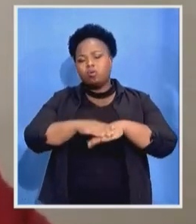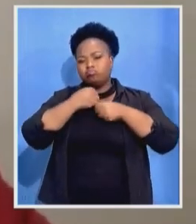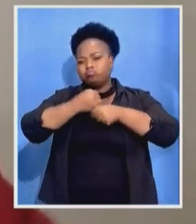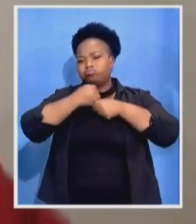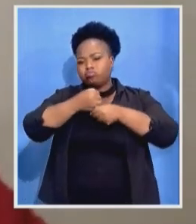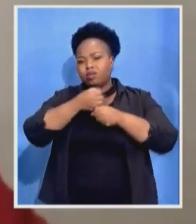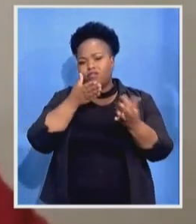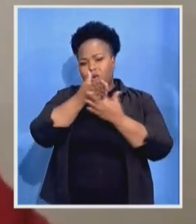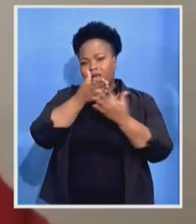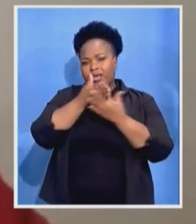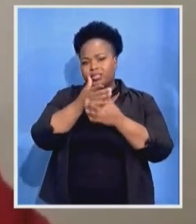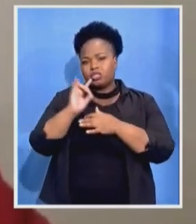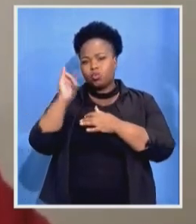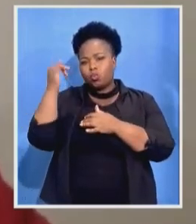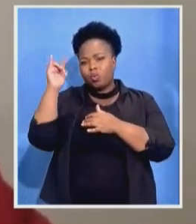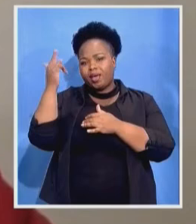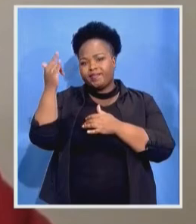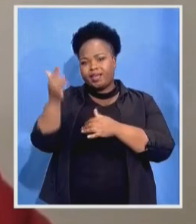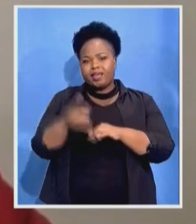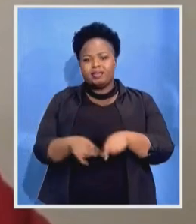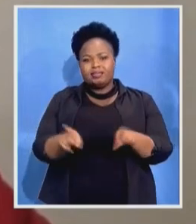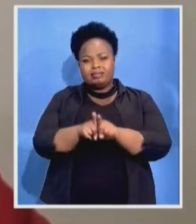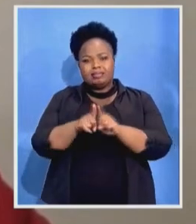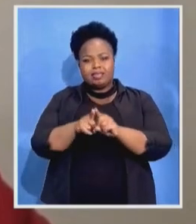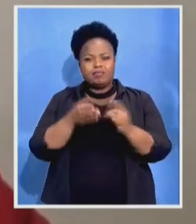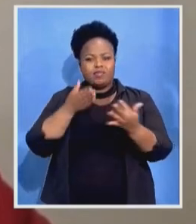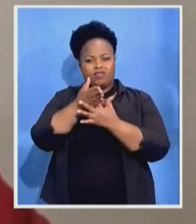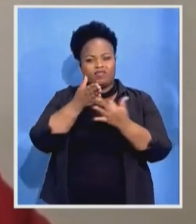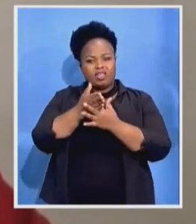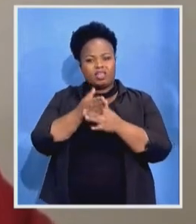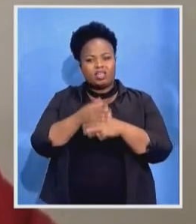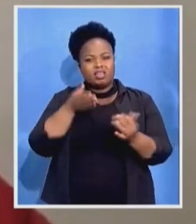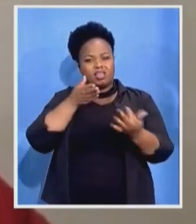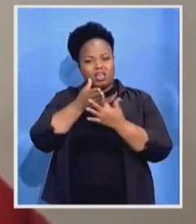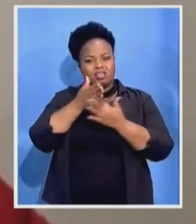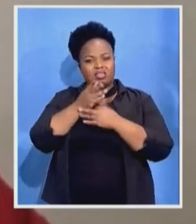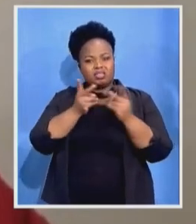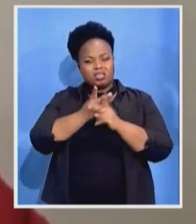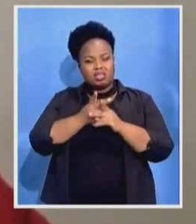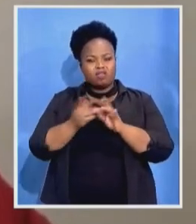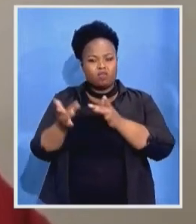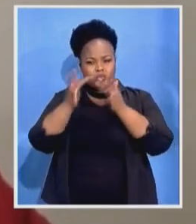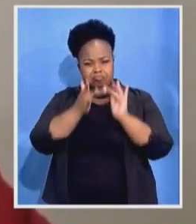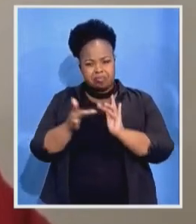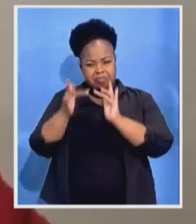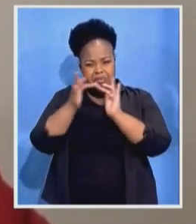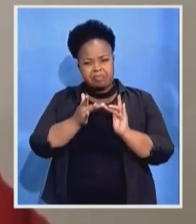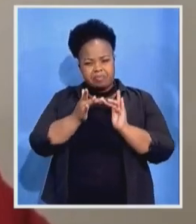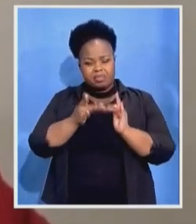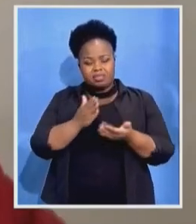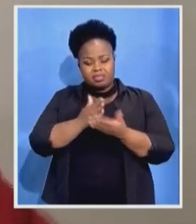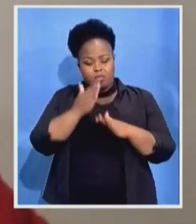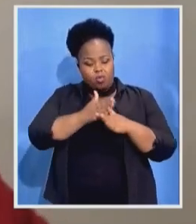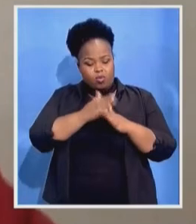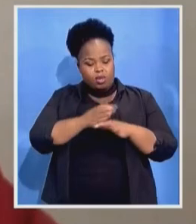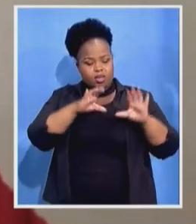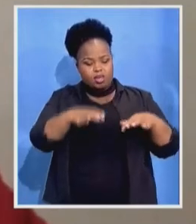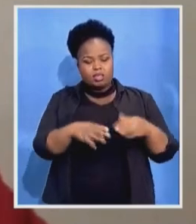access, especially in working class and poor communities, with rural areas being